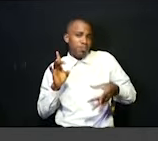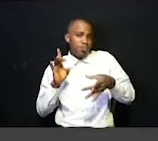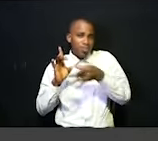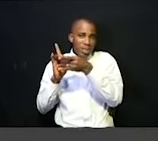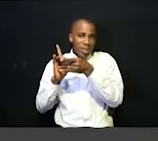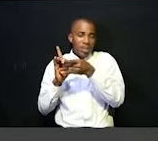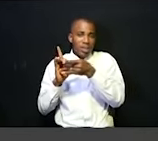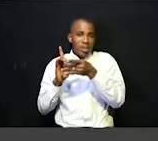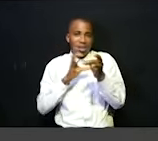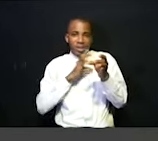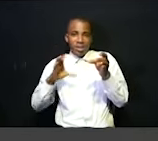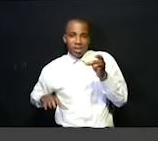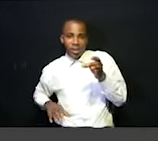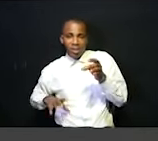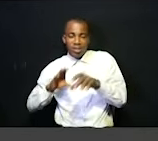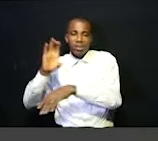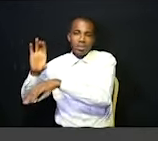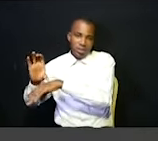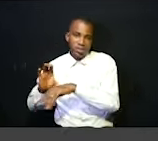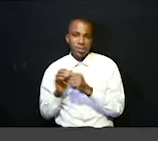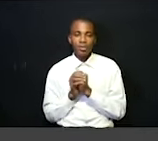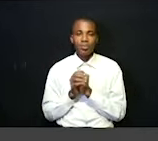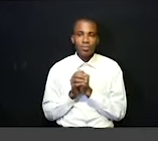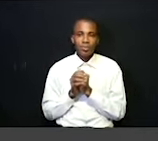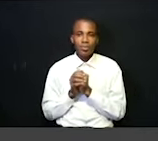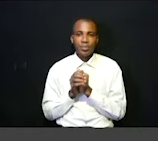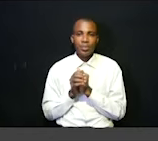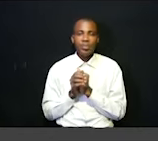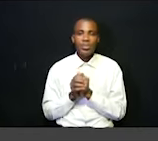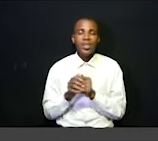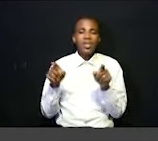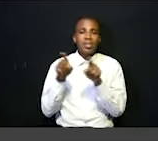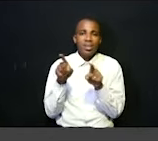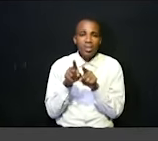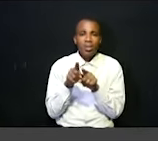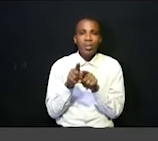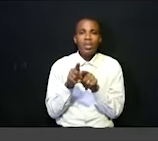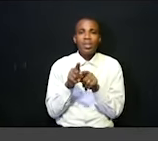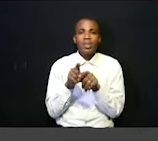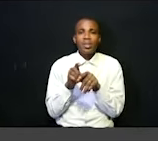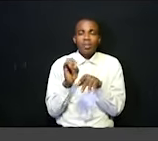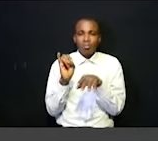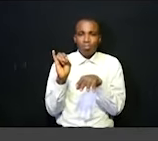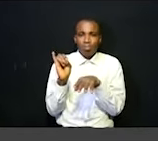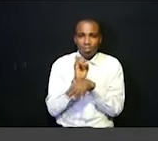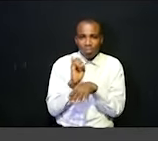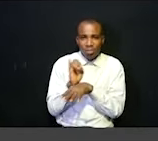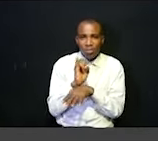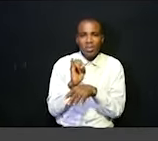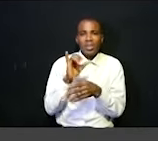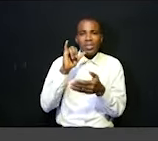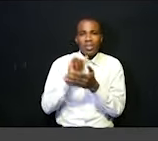the church and an institution whose foundation is God